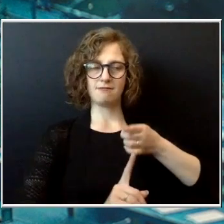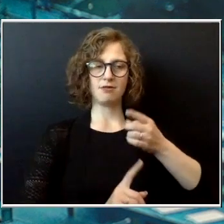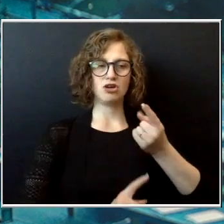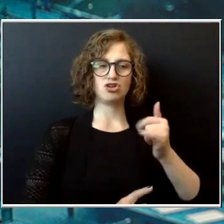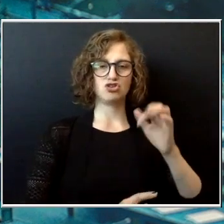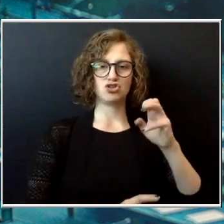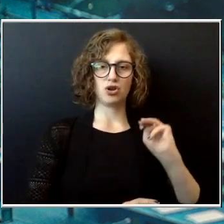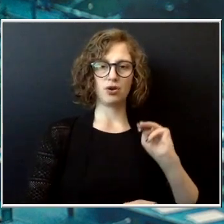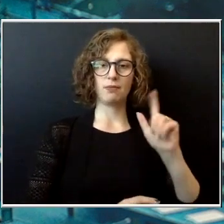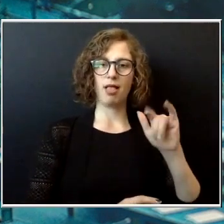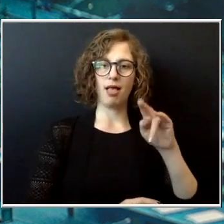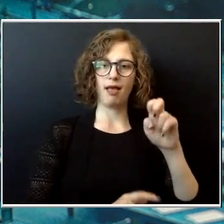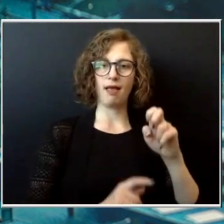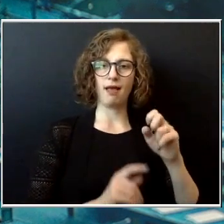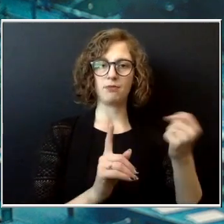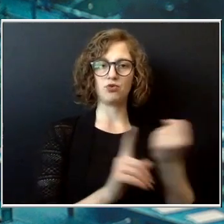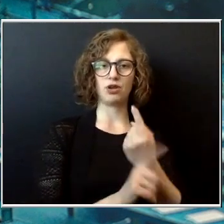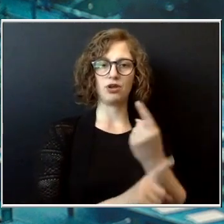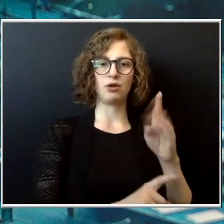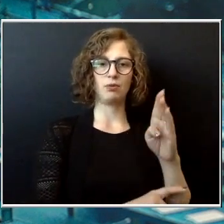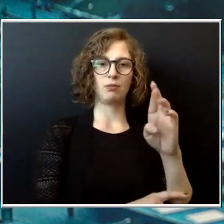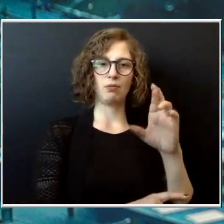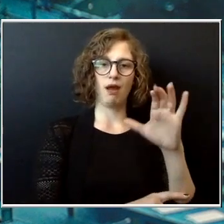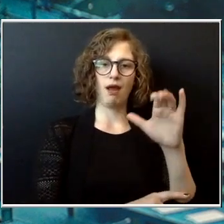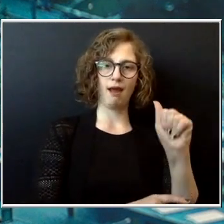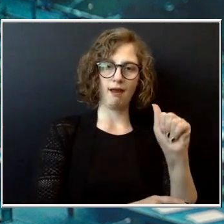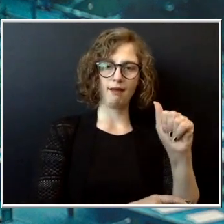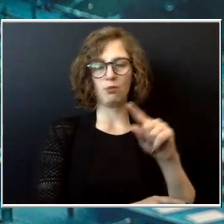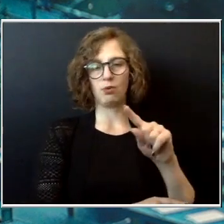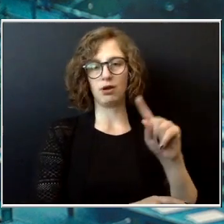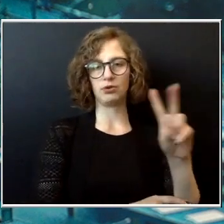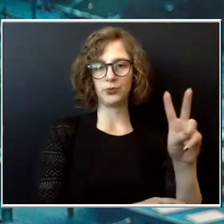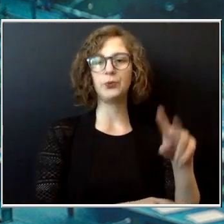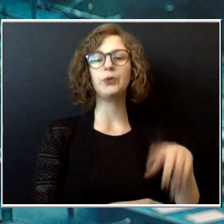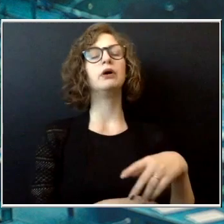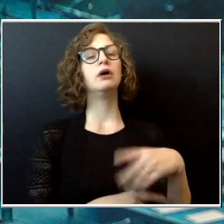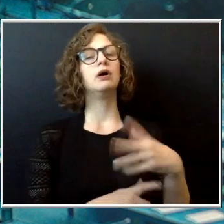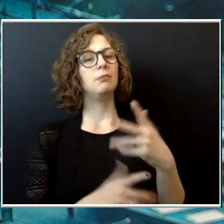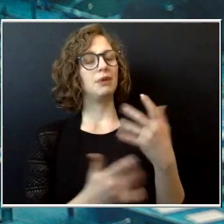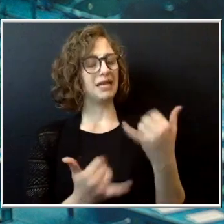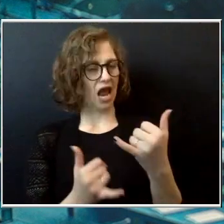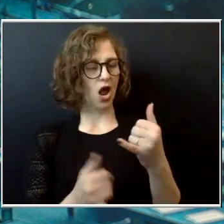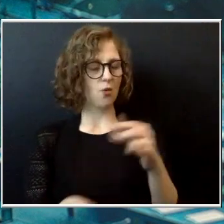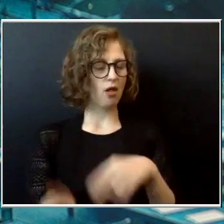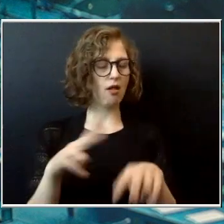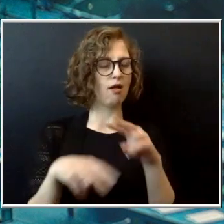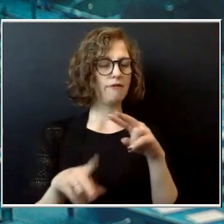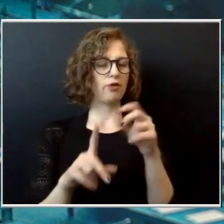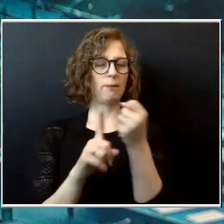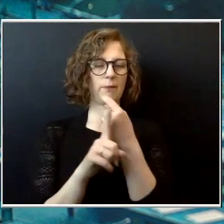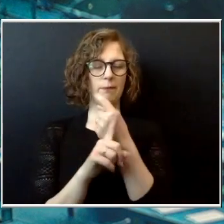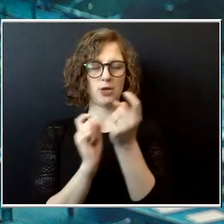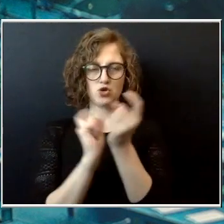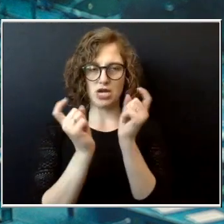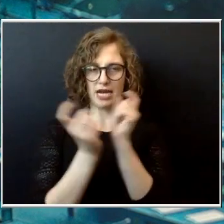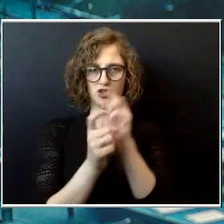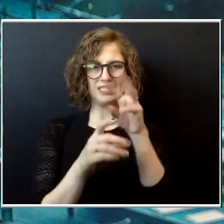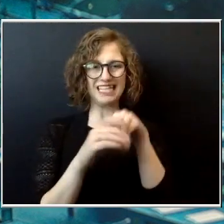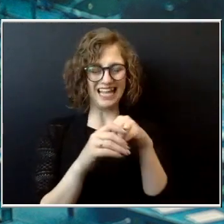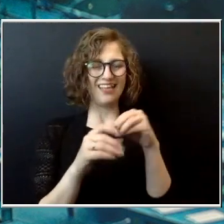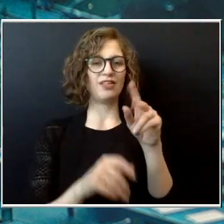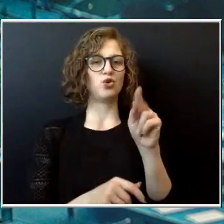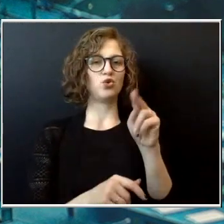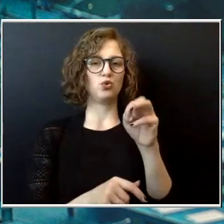for mutations in the tumor. So if you think about what a cancer cell is, that started out as one of our normal cells in our body